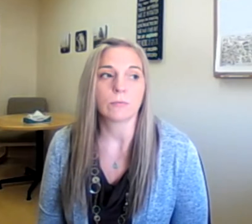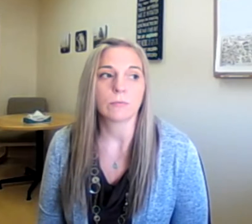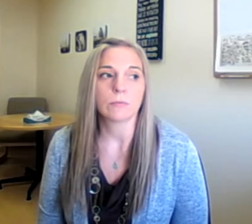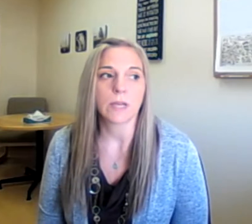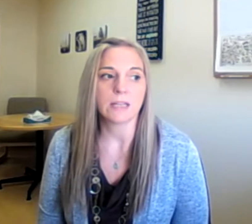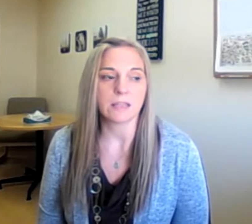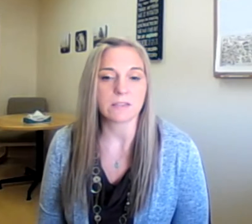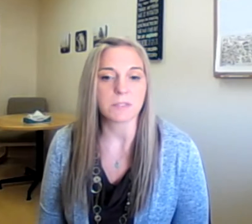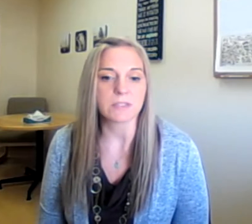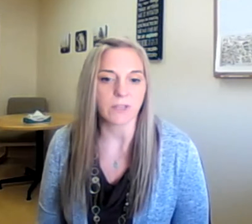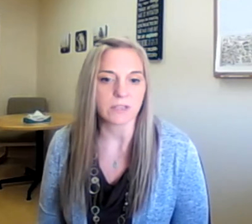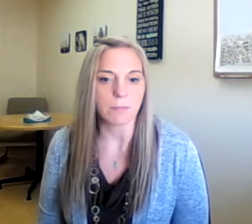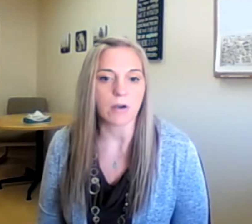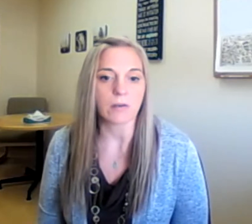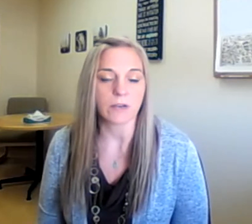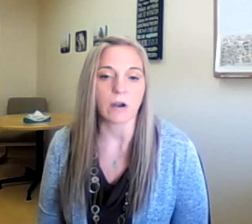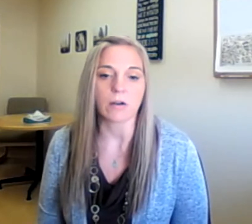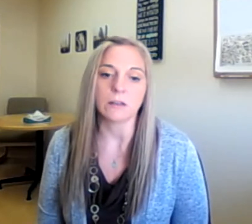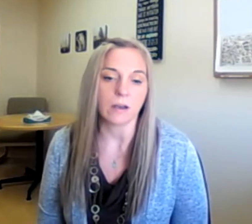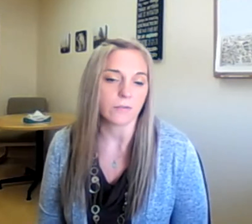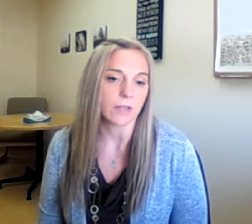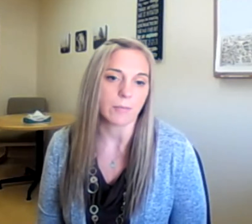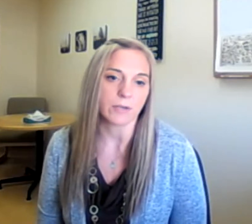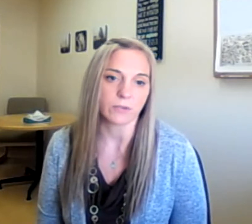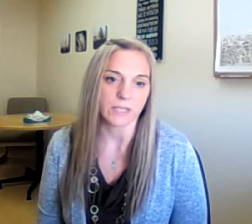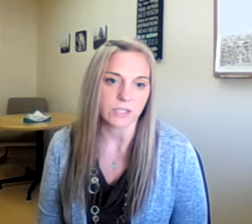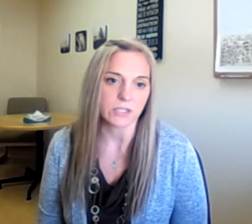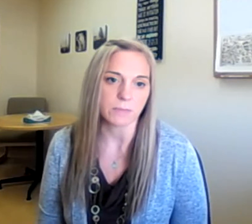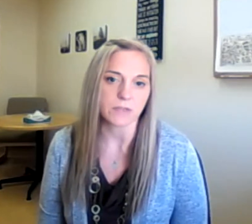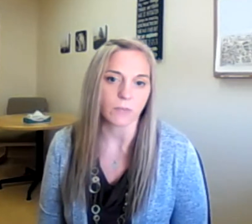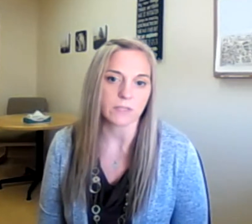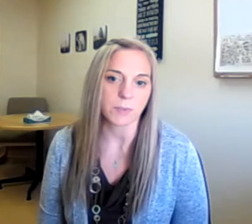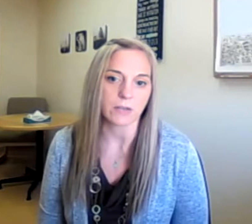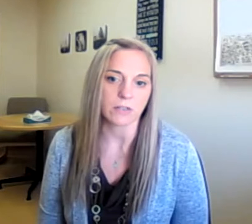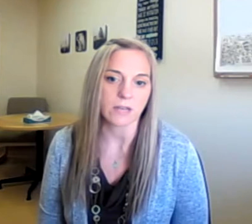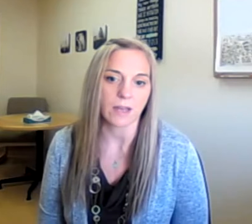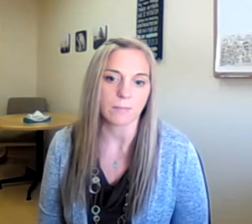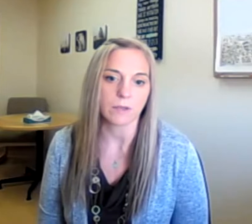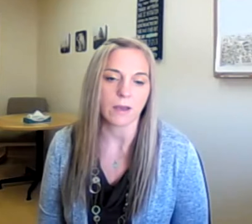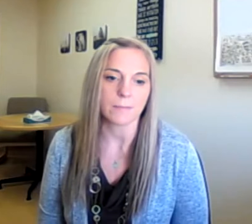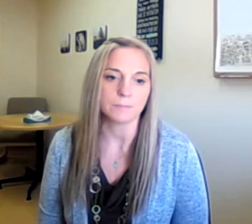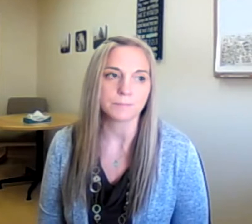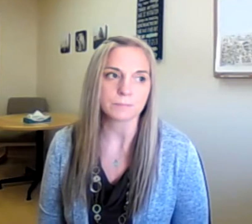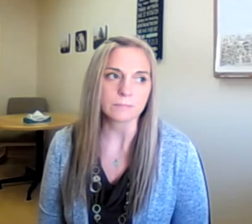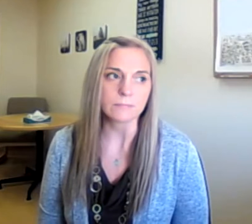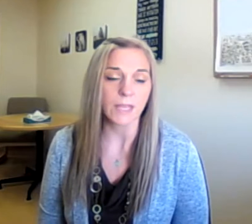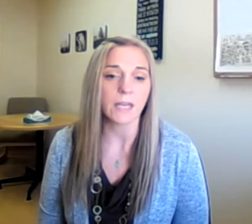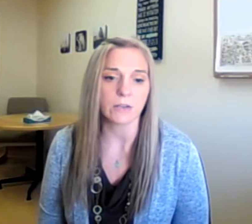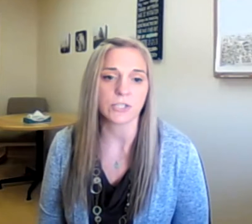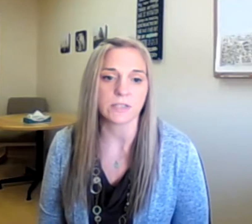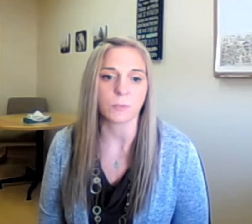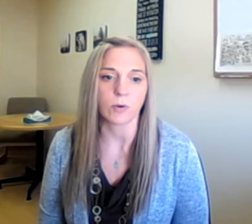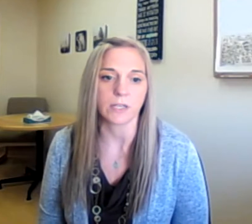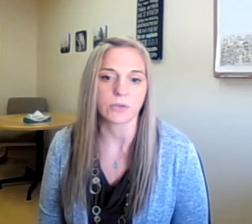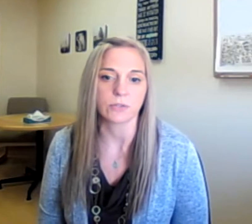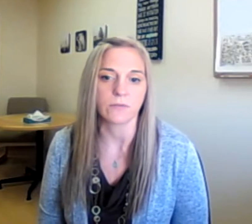without anything specific to Mark, there are a lot of collaborative relationships that we spend our time and